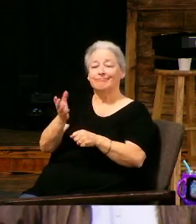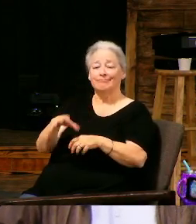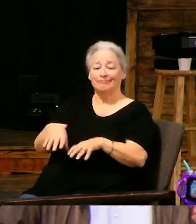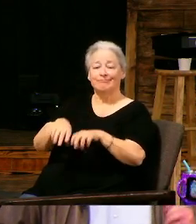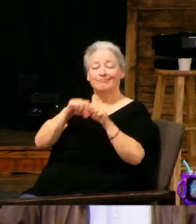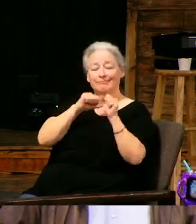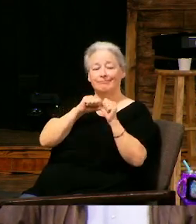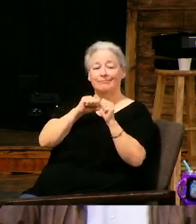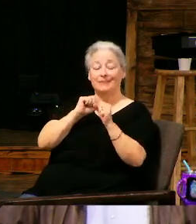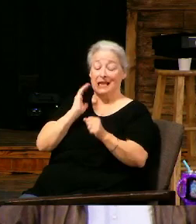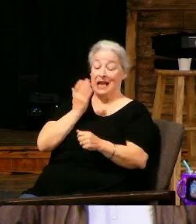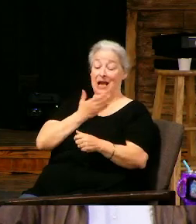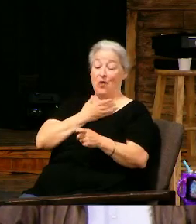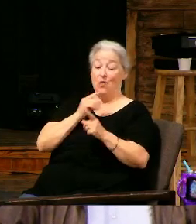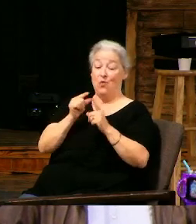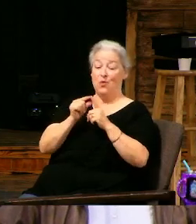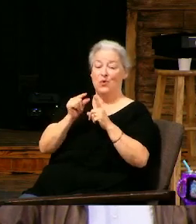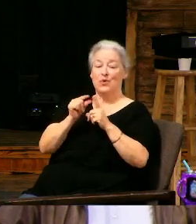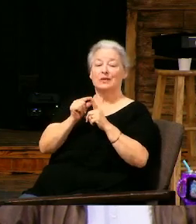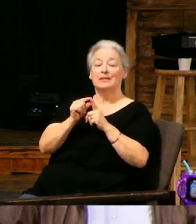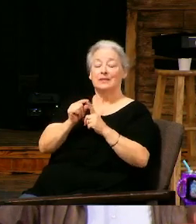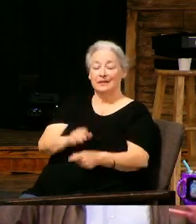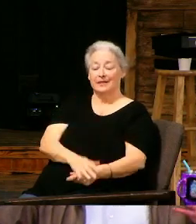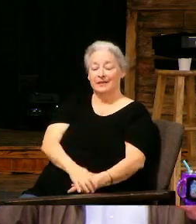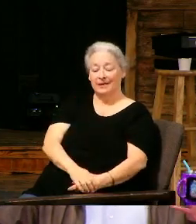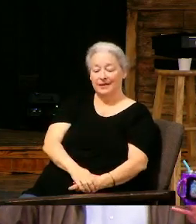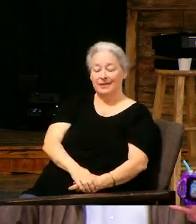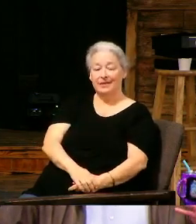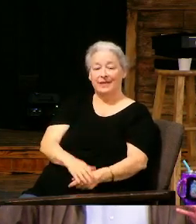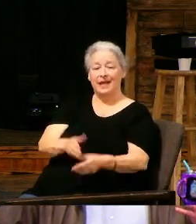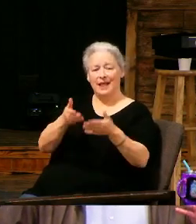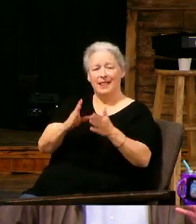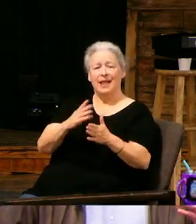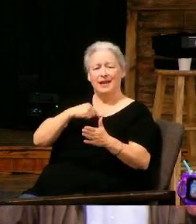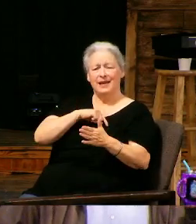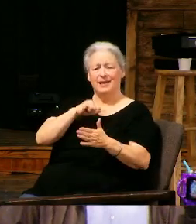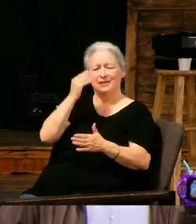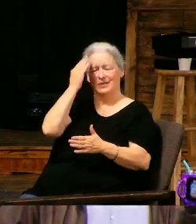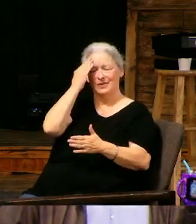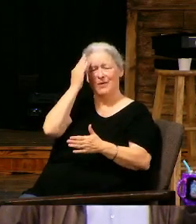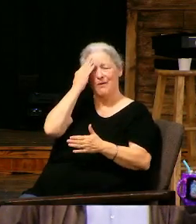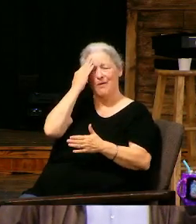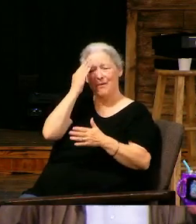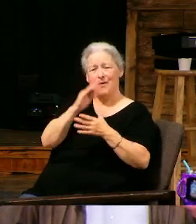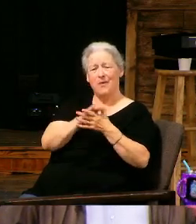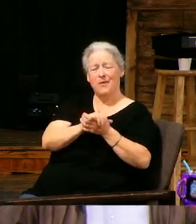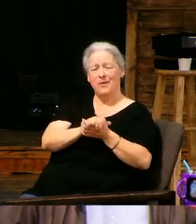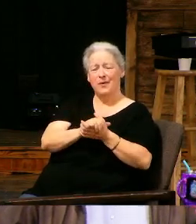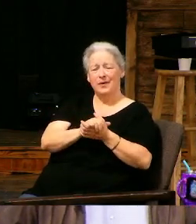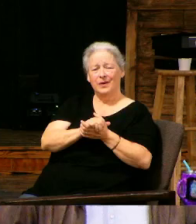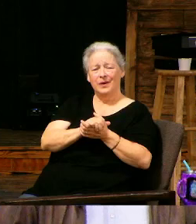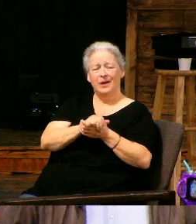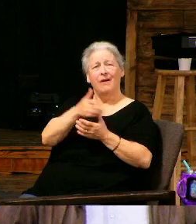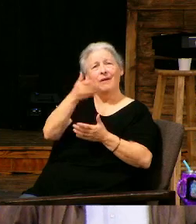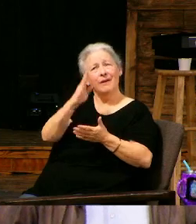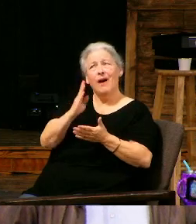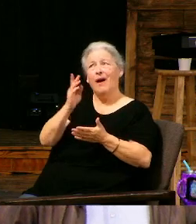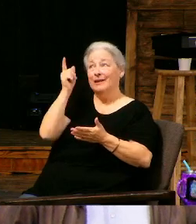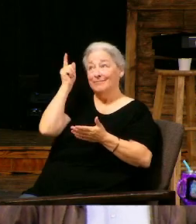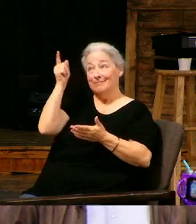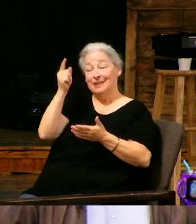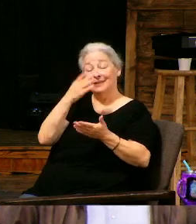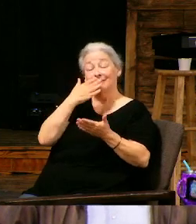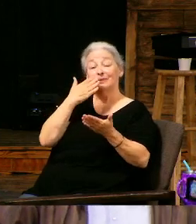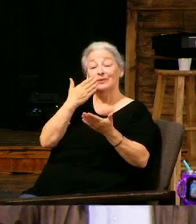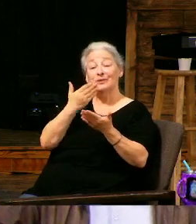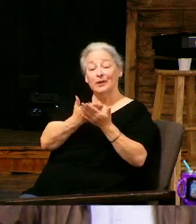It's our words, guys, that let us know. You know, God's so good that